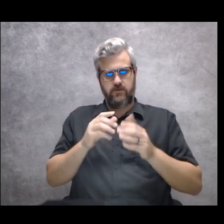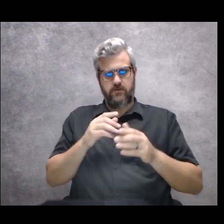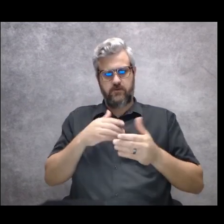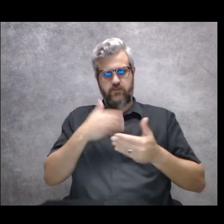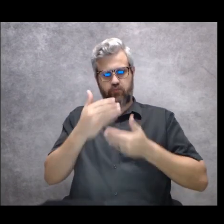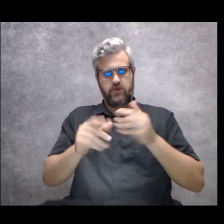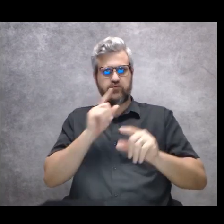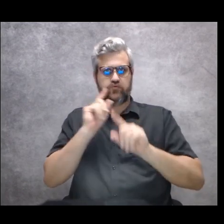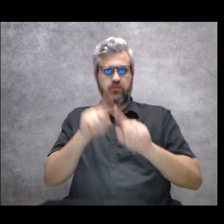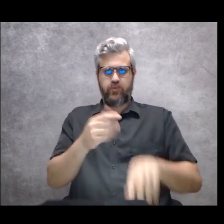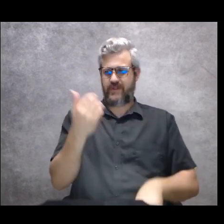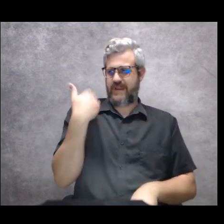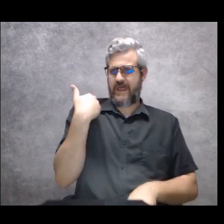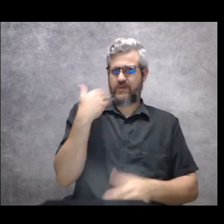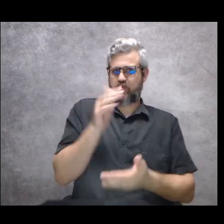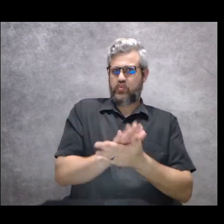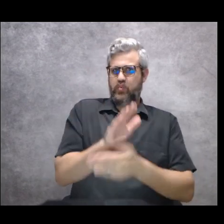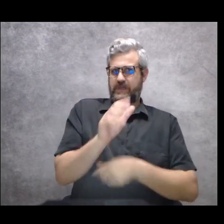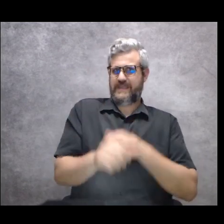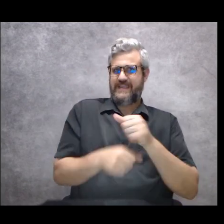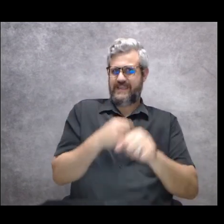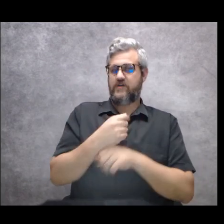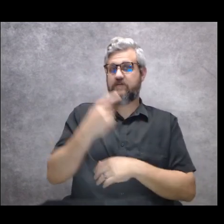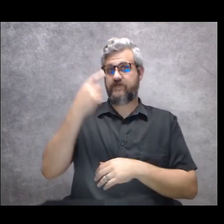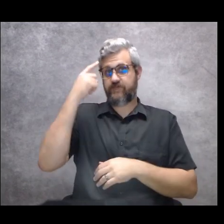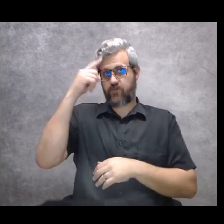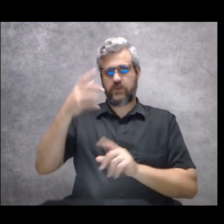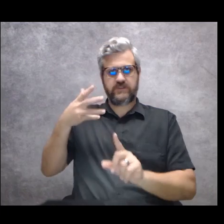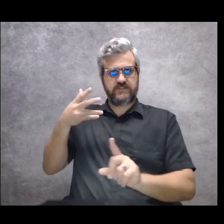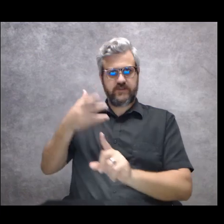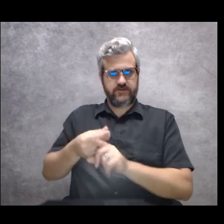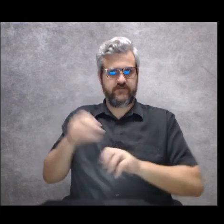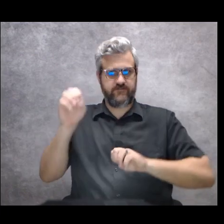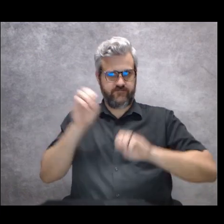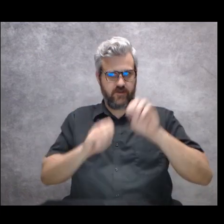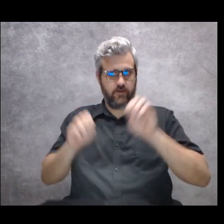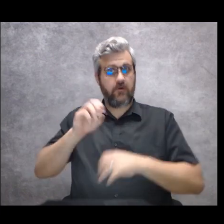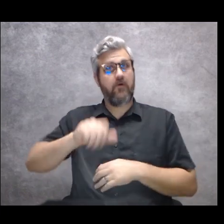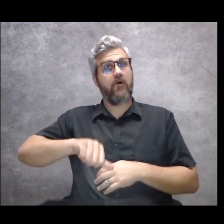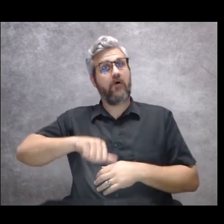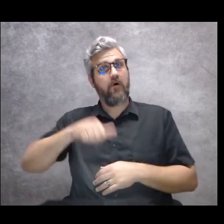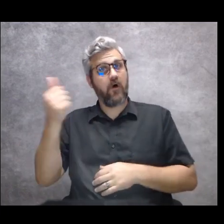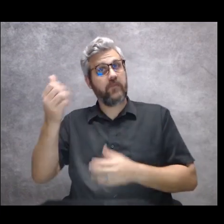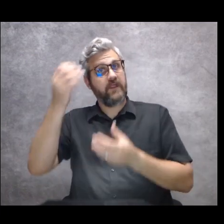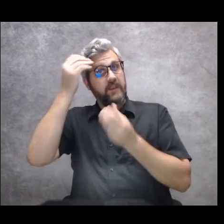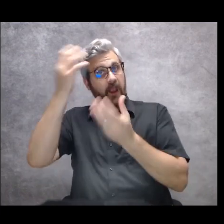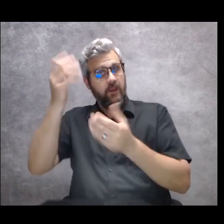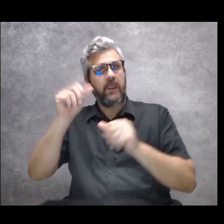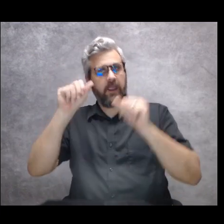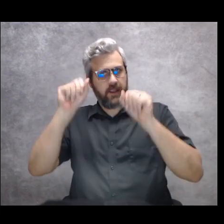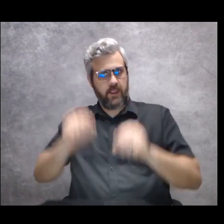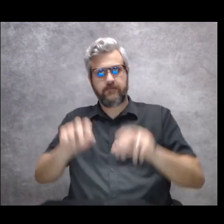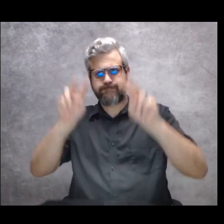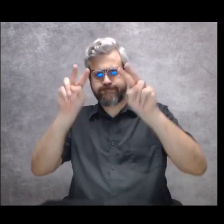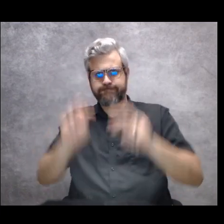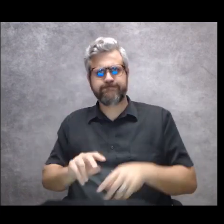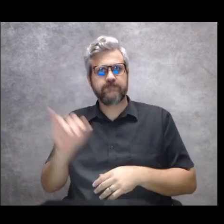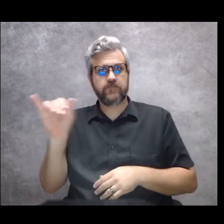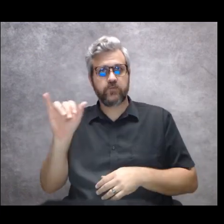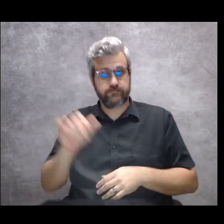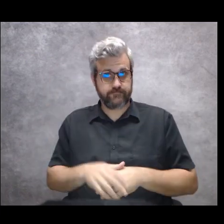evaluation. Other data could be examined as well, such as diagnostic